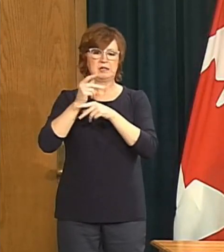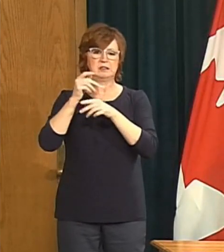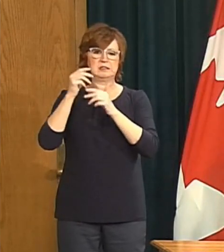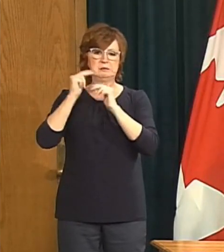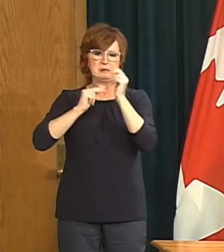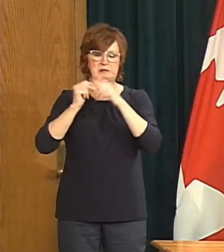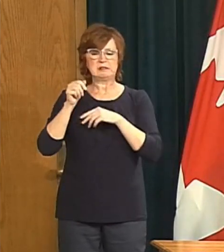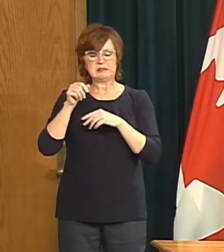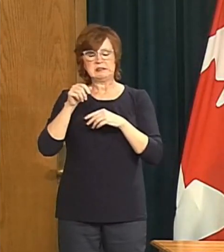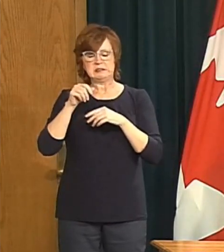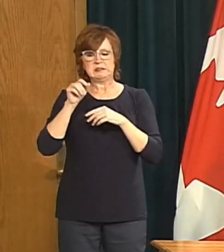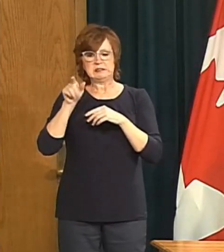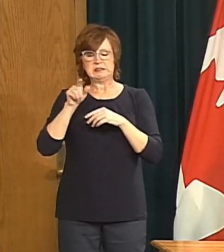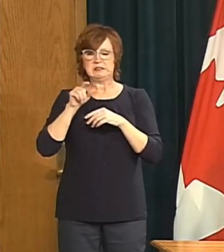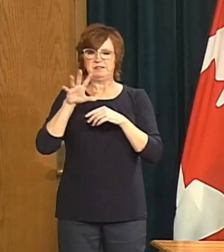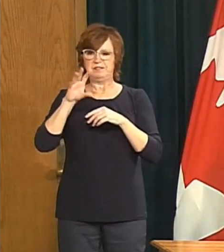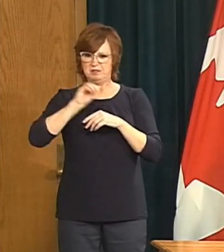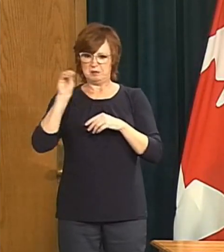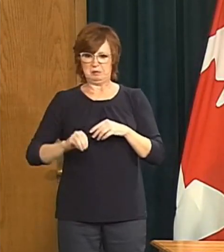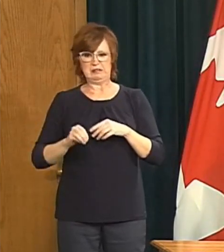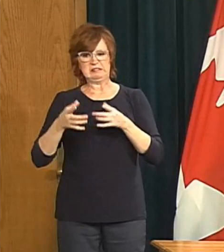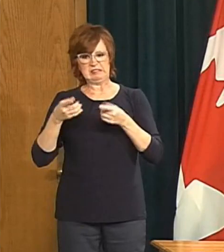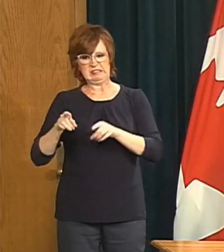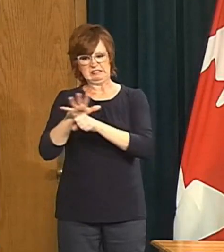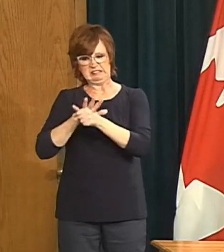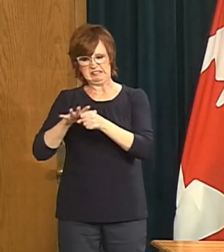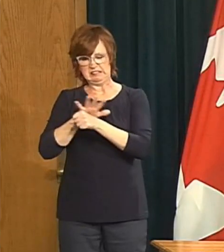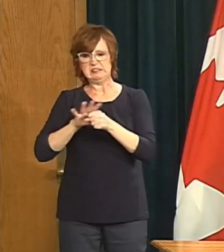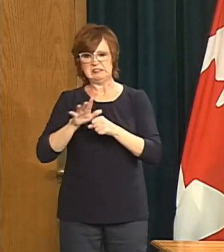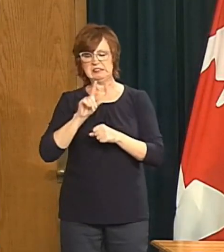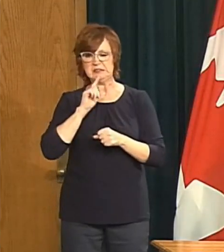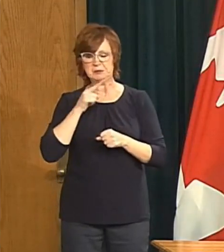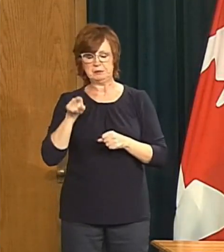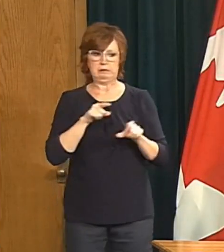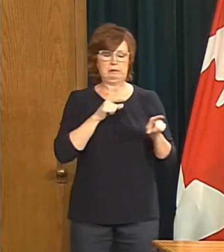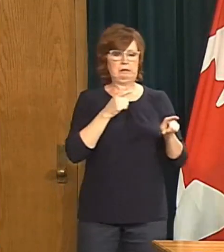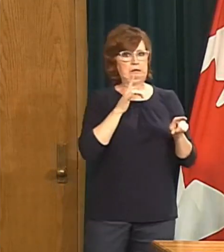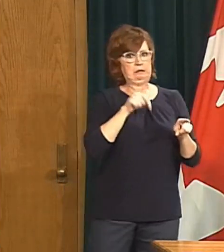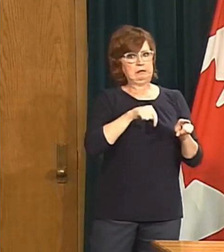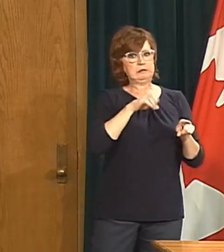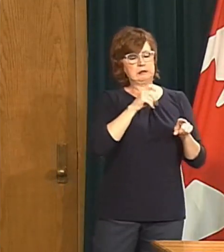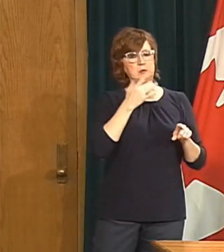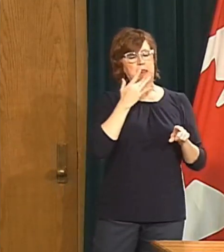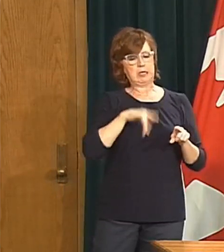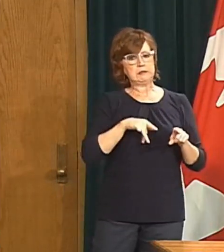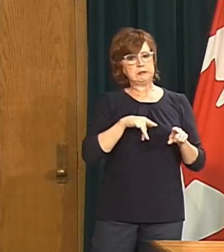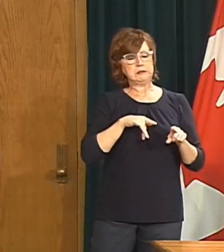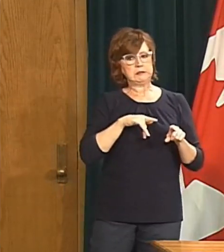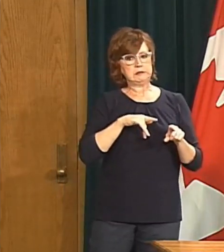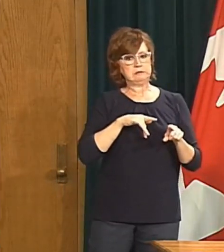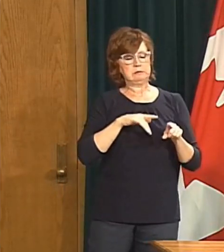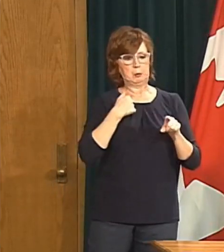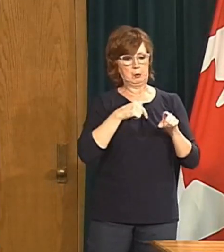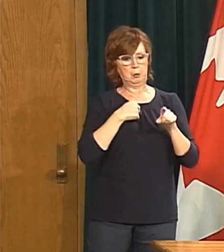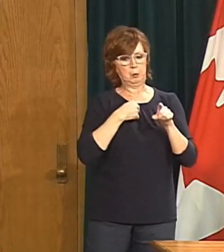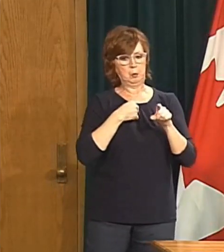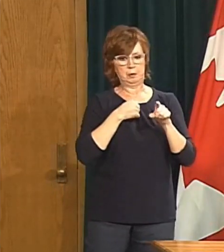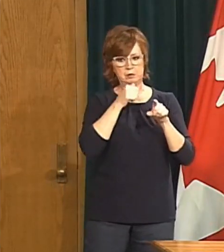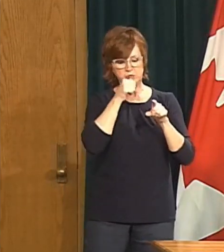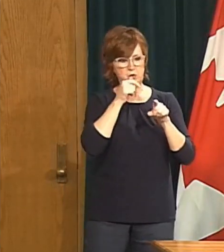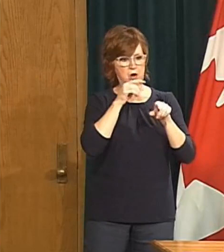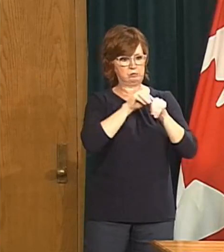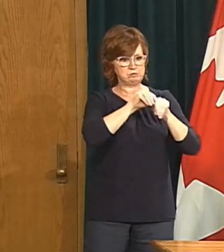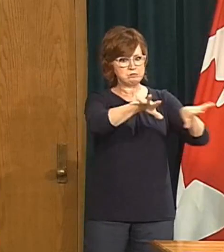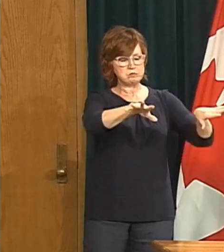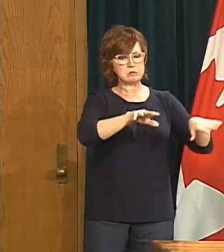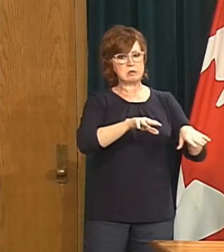care facilities. And we need to do everything possible to keep COVID-19 out of our long-term care facilities as well